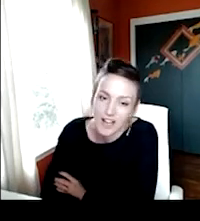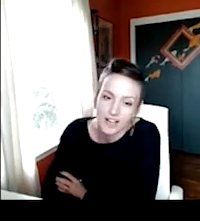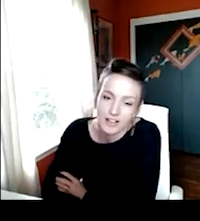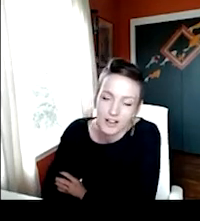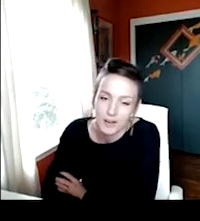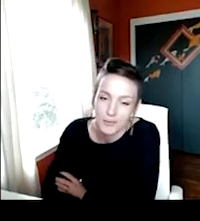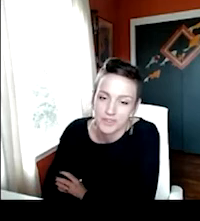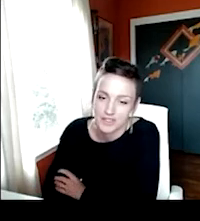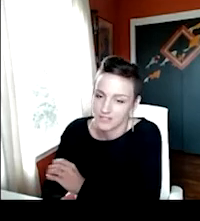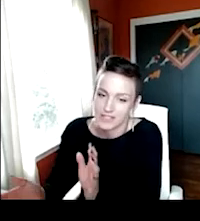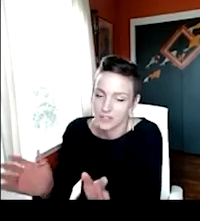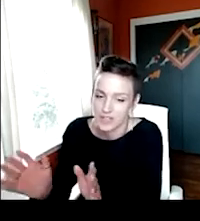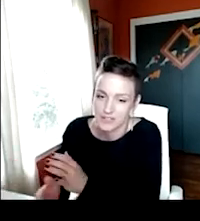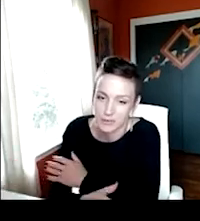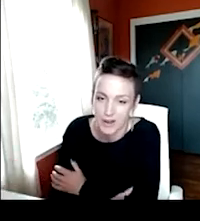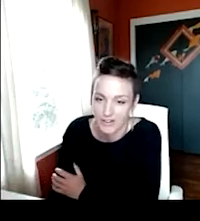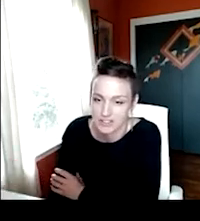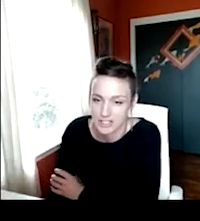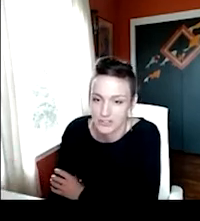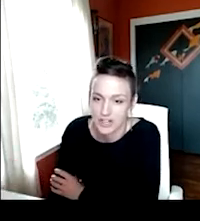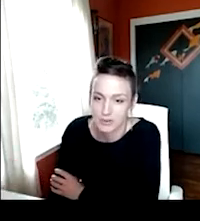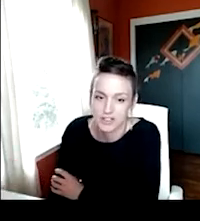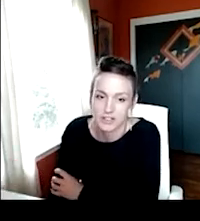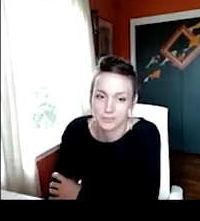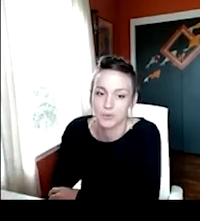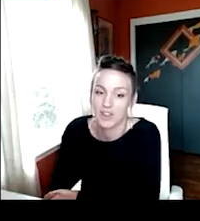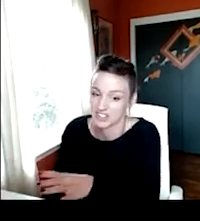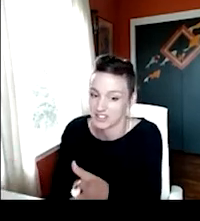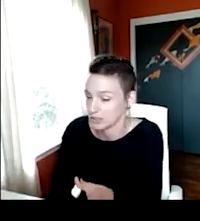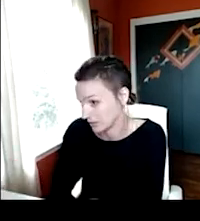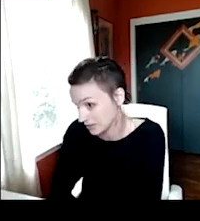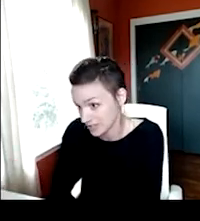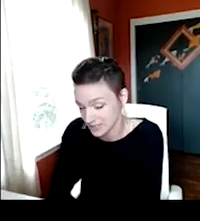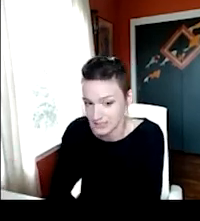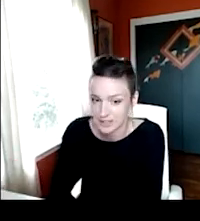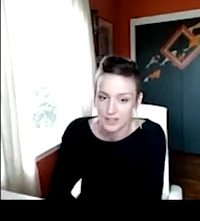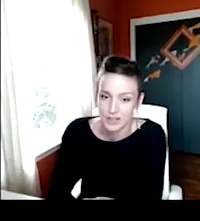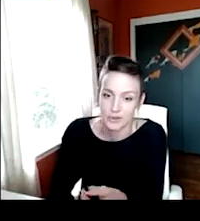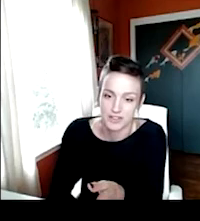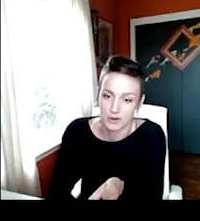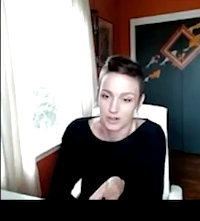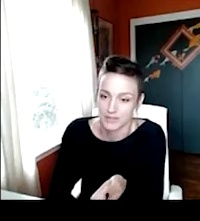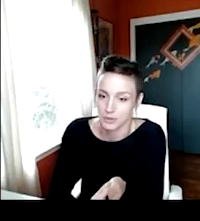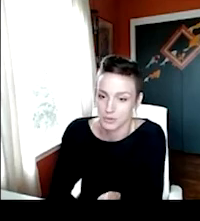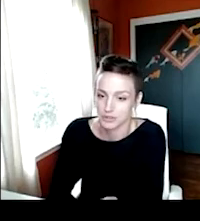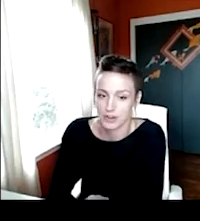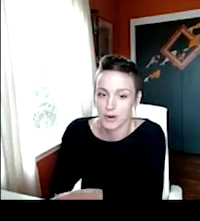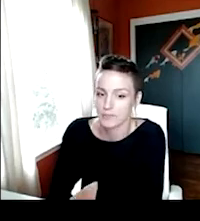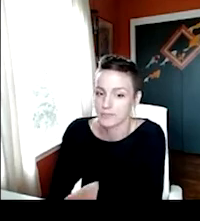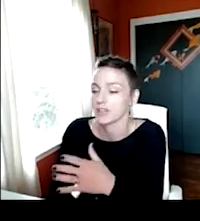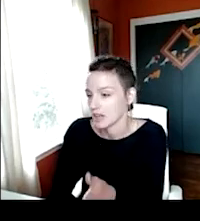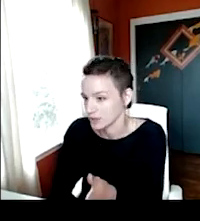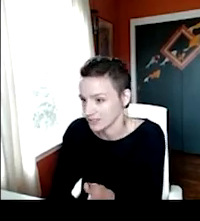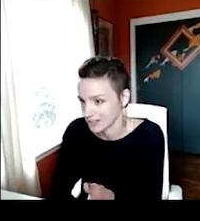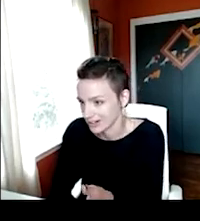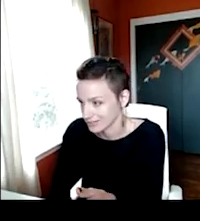beginners that they, even though they have different backgrounds and different training, we're telling them, we actually think you can do this. We think you already have the tools to solve problems.